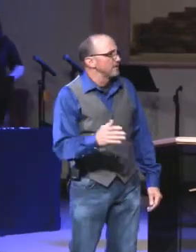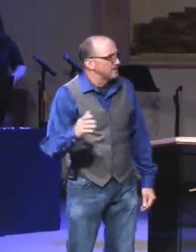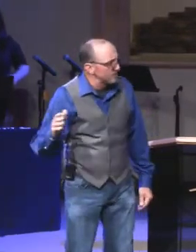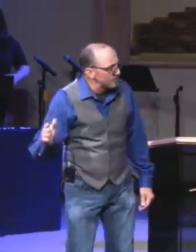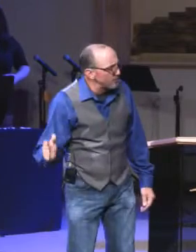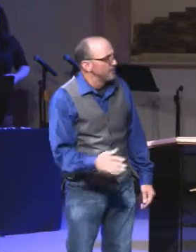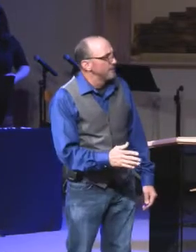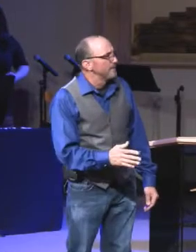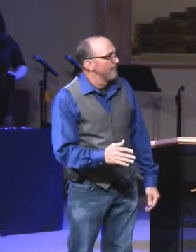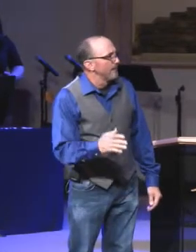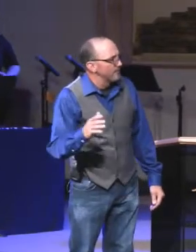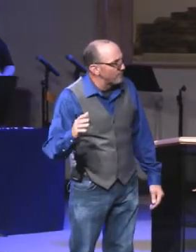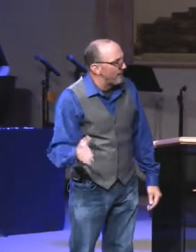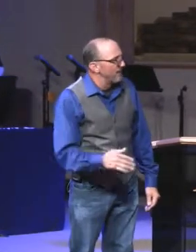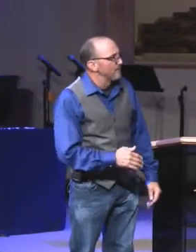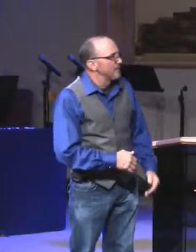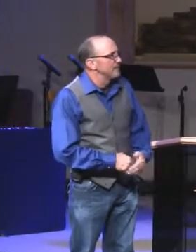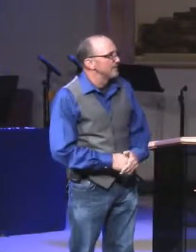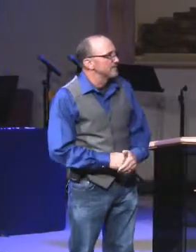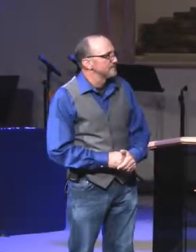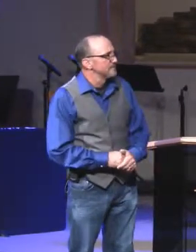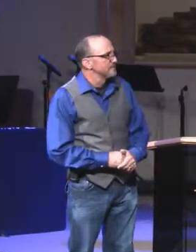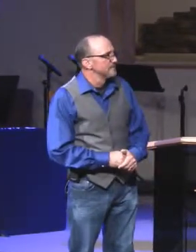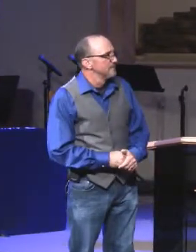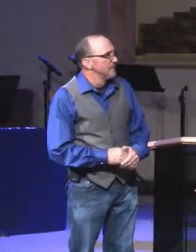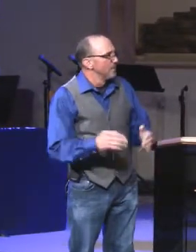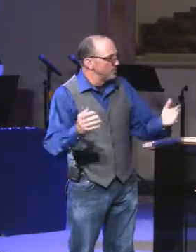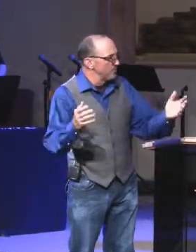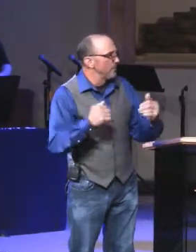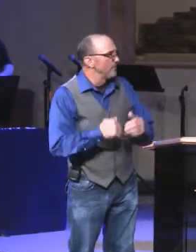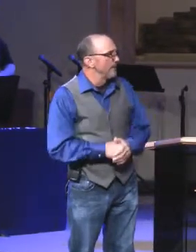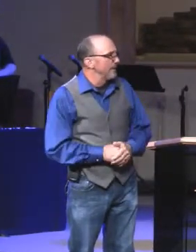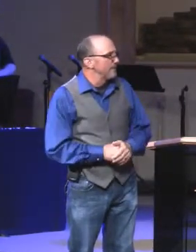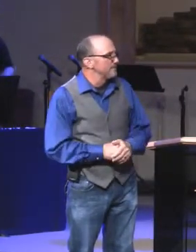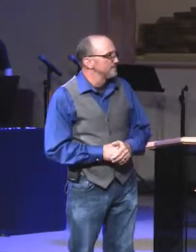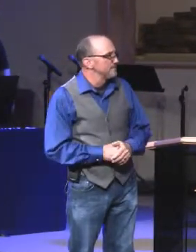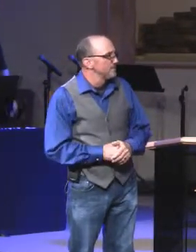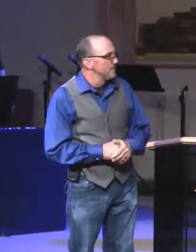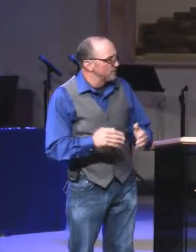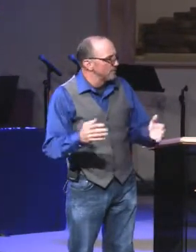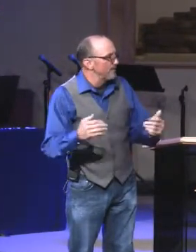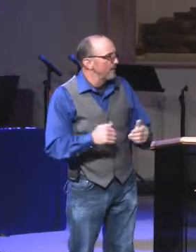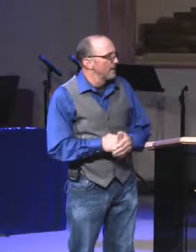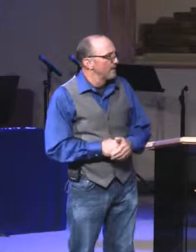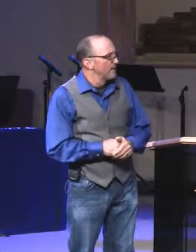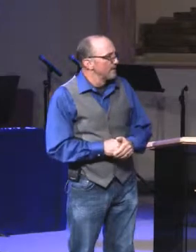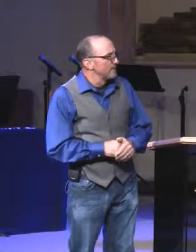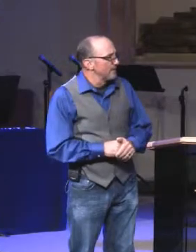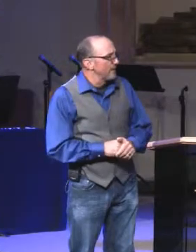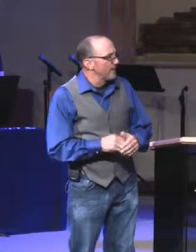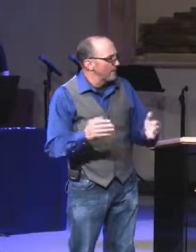church, this union, this body of believers, would you come right now? Would you step